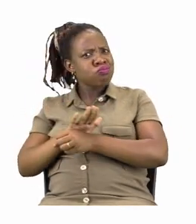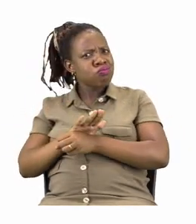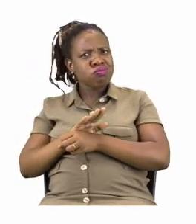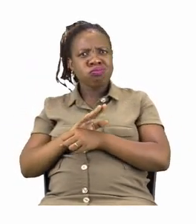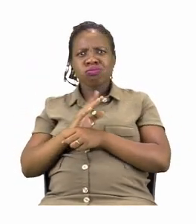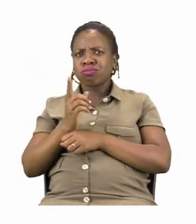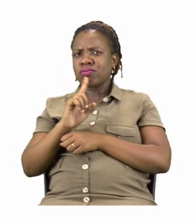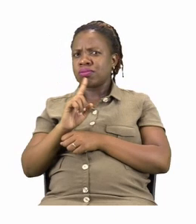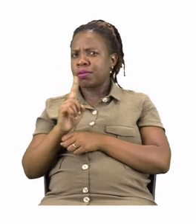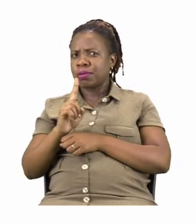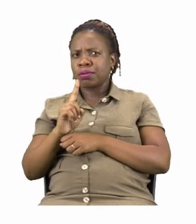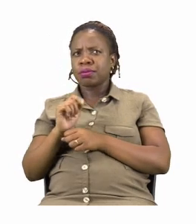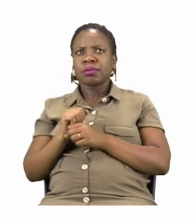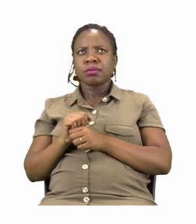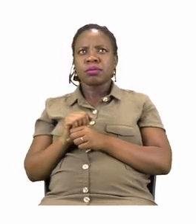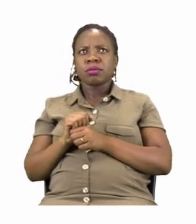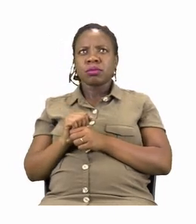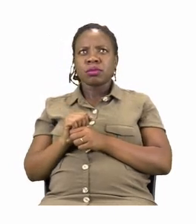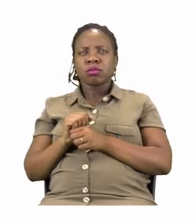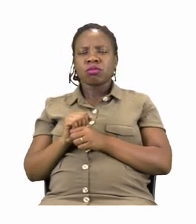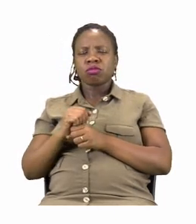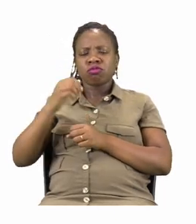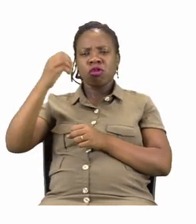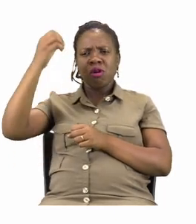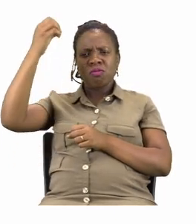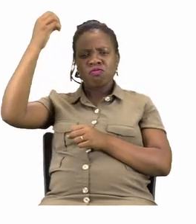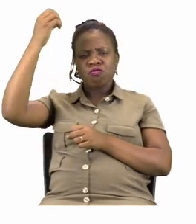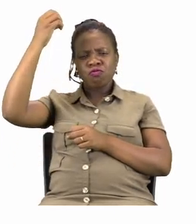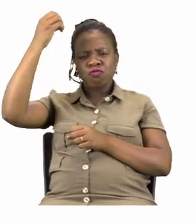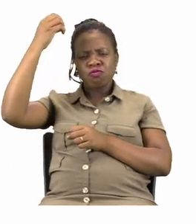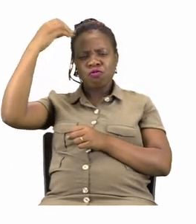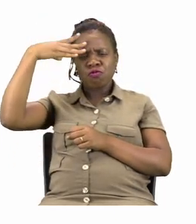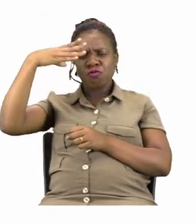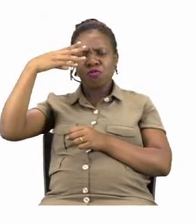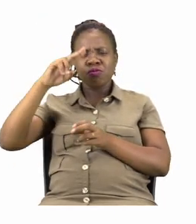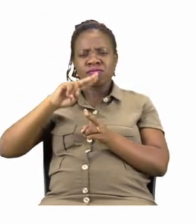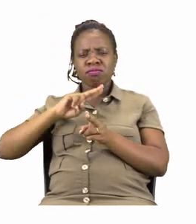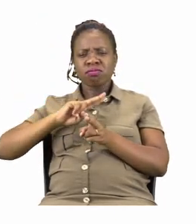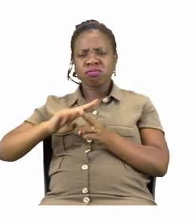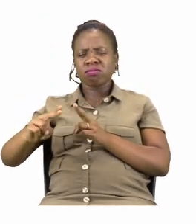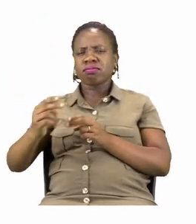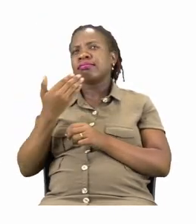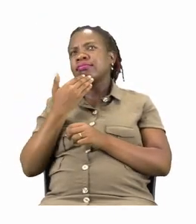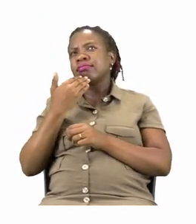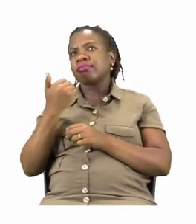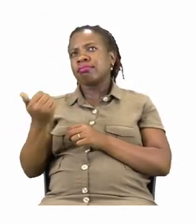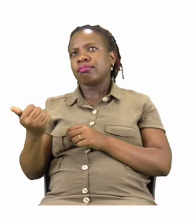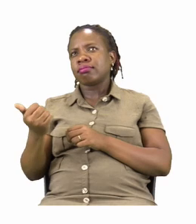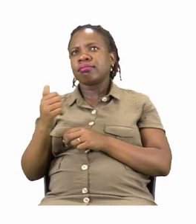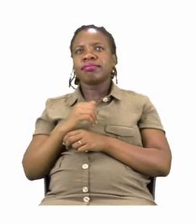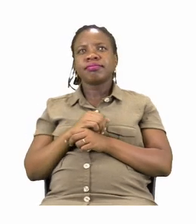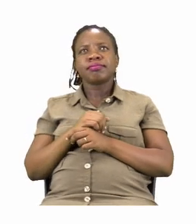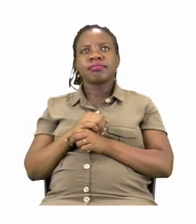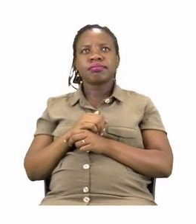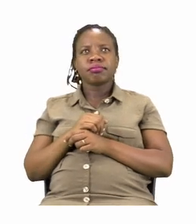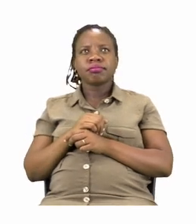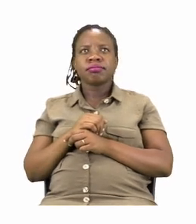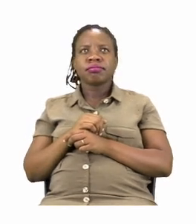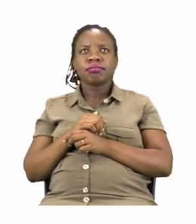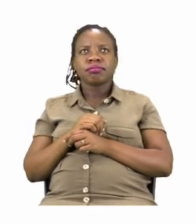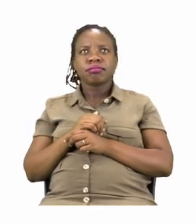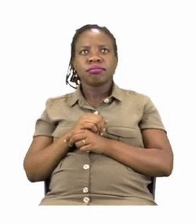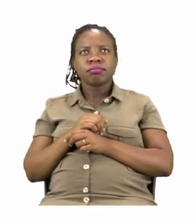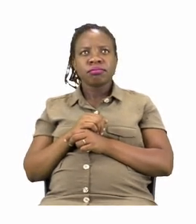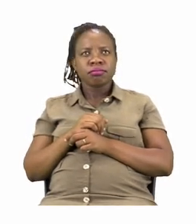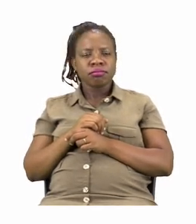can take a quick shower. Now, boys and girls, I want you to look at